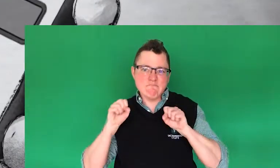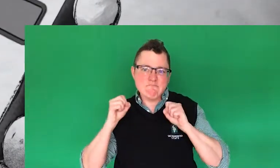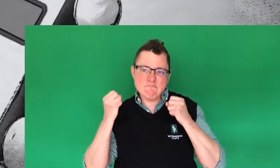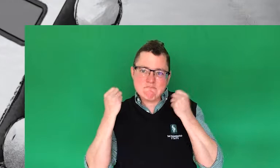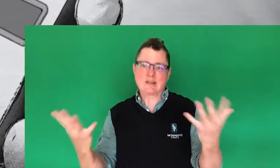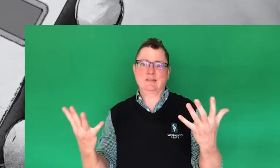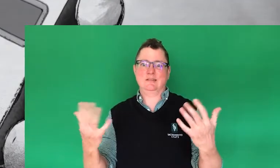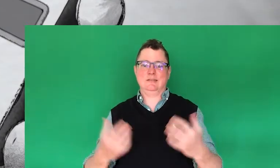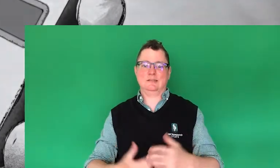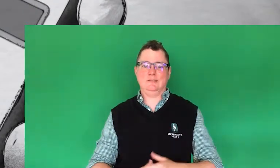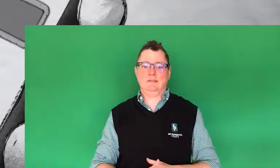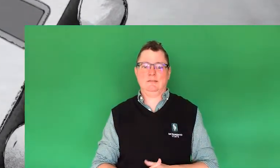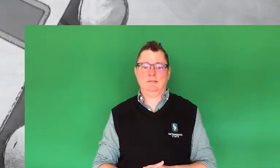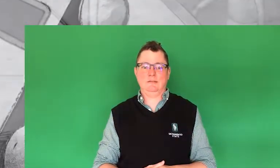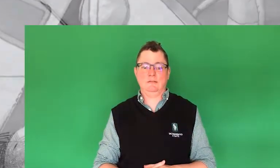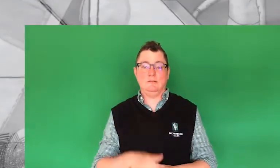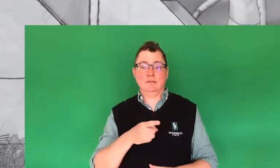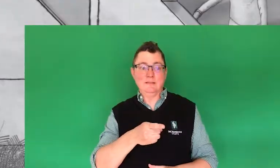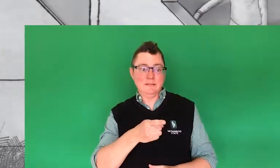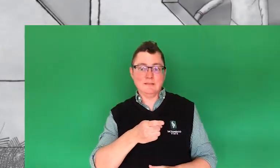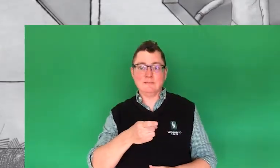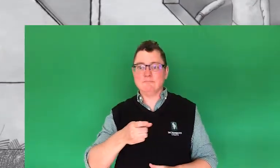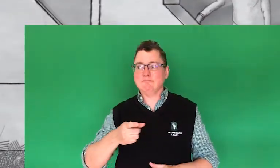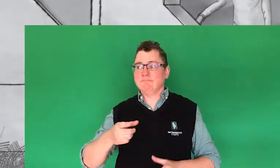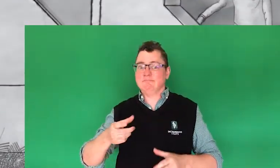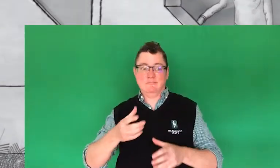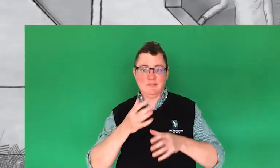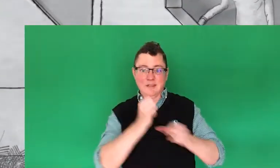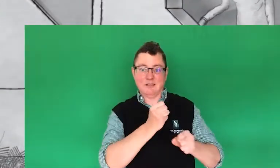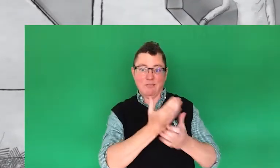many. He does not receive things.